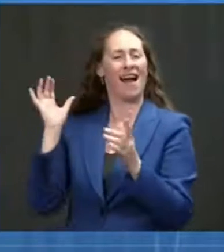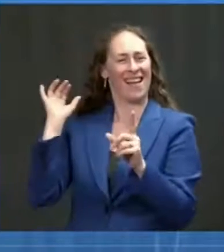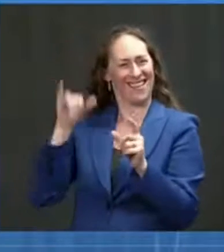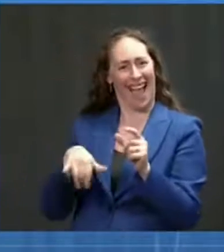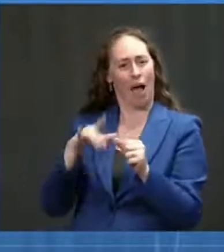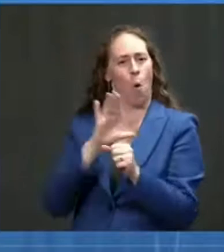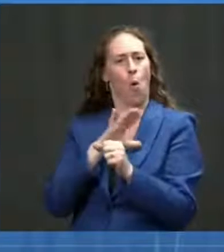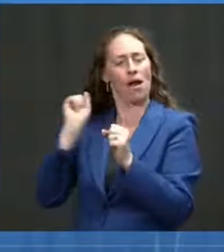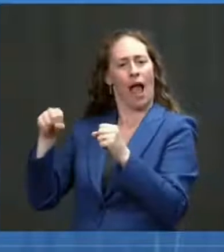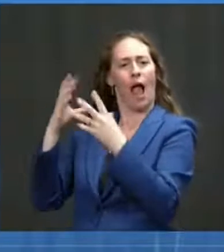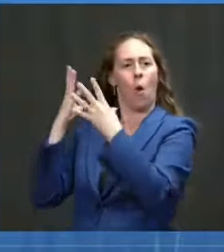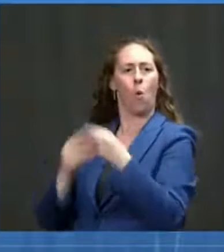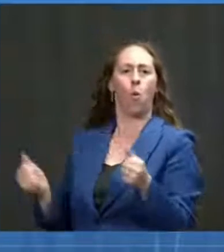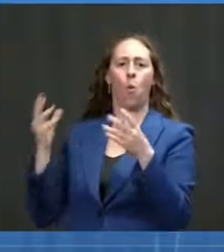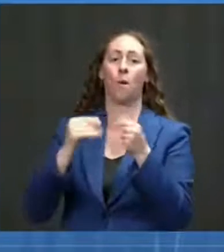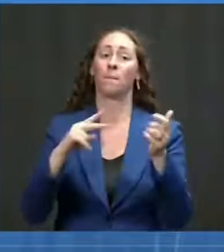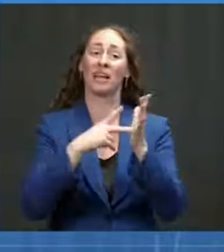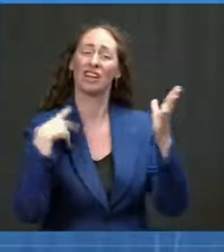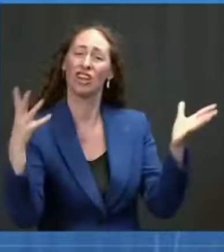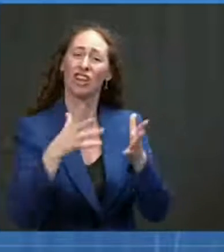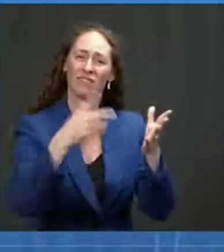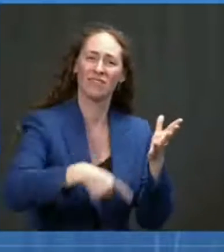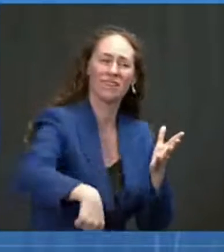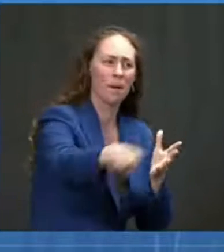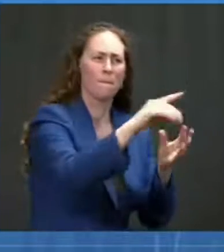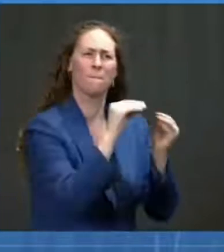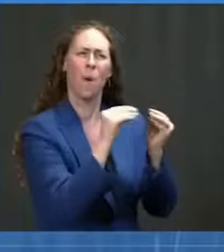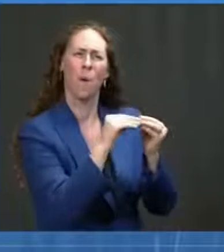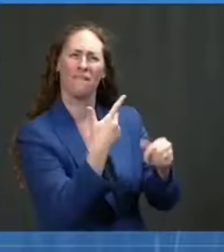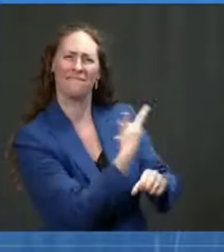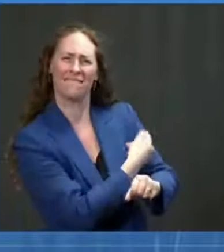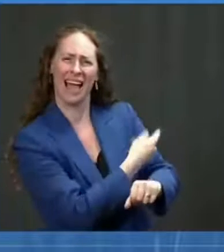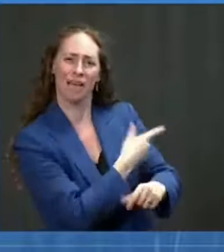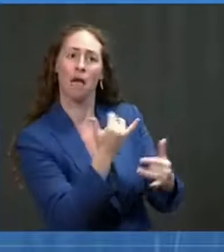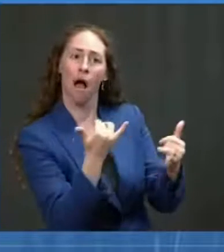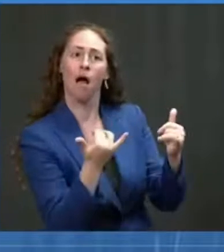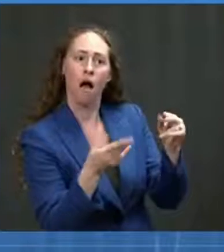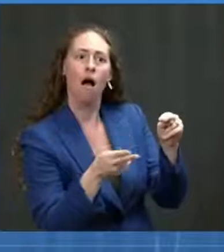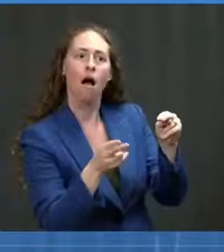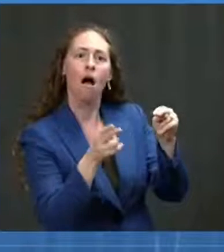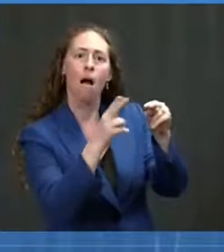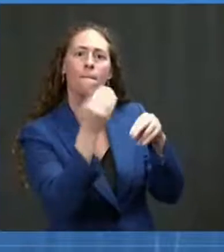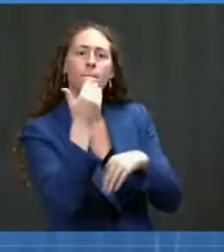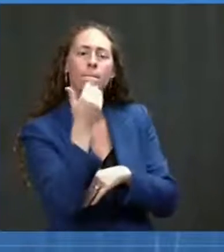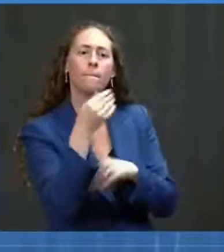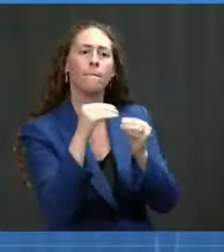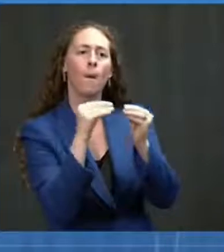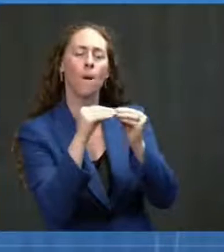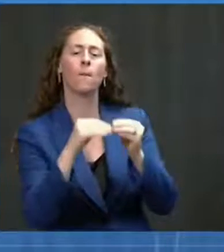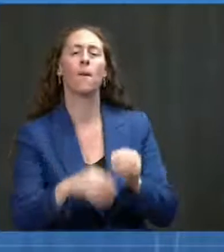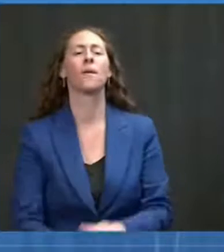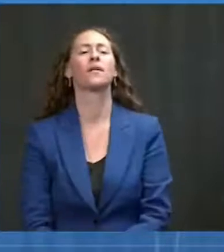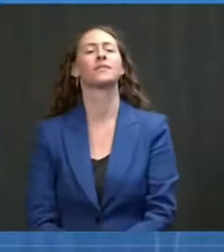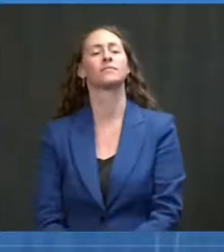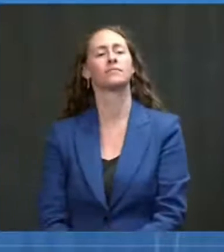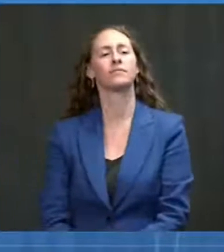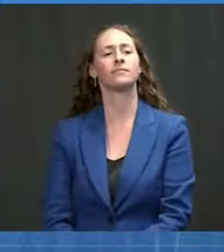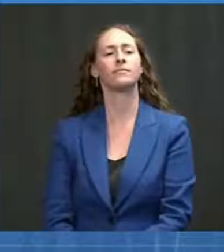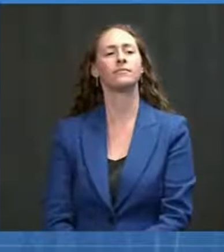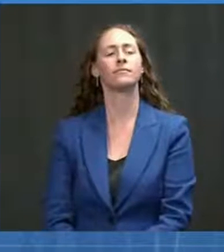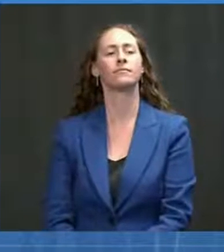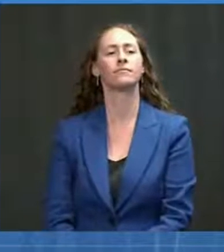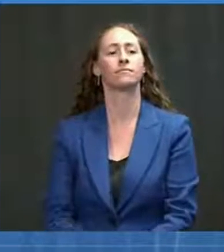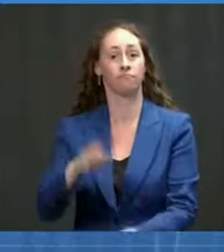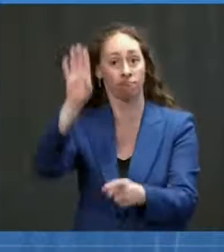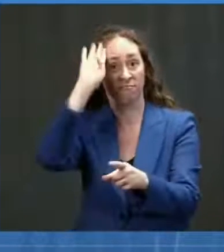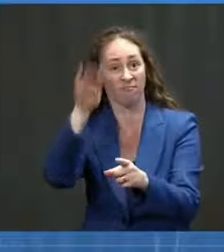arms, we are making progress. In the last 2 weeks alone, nearly 7 million Americans have rolled up